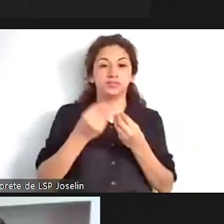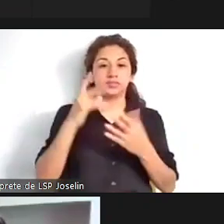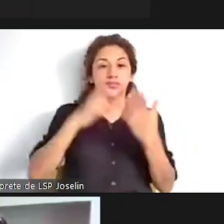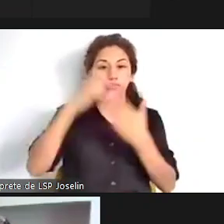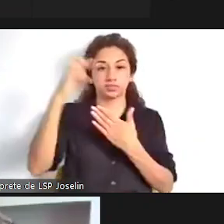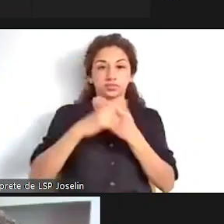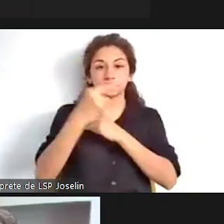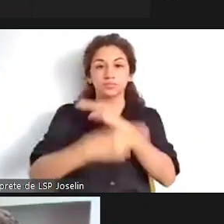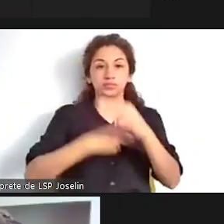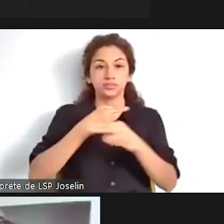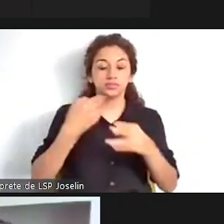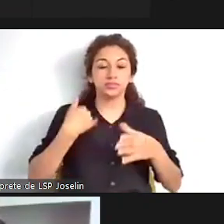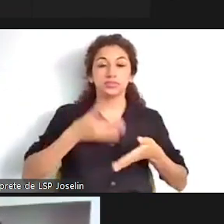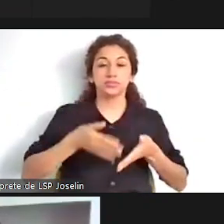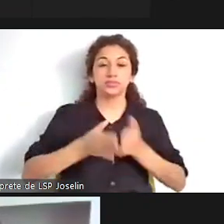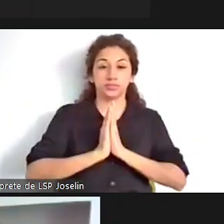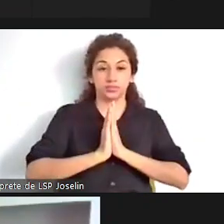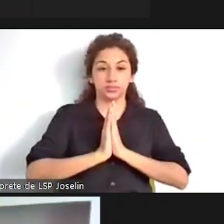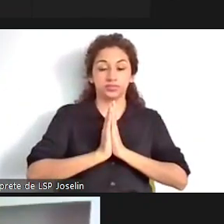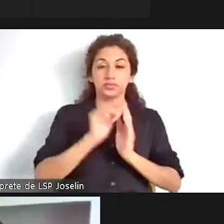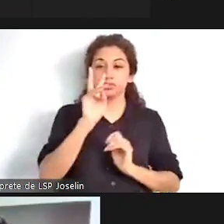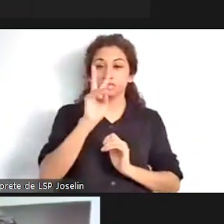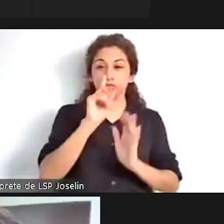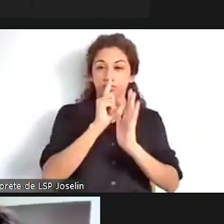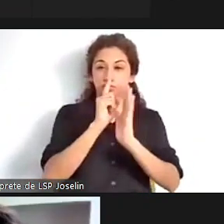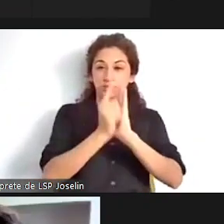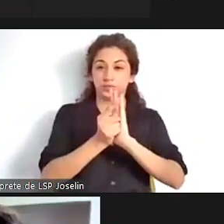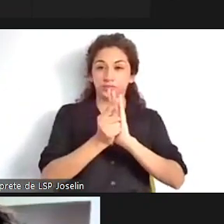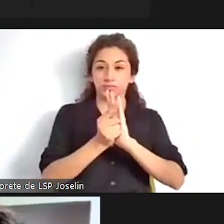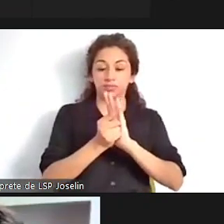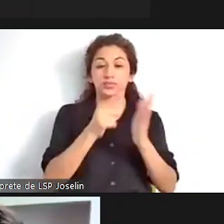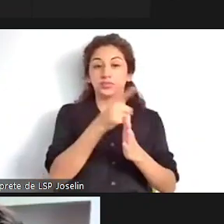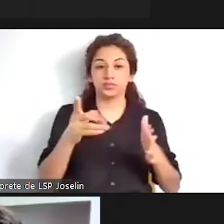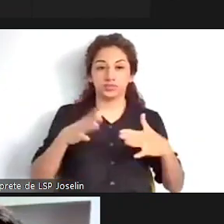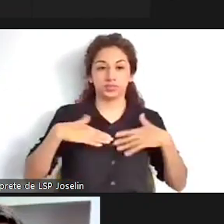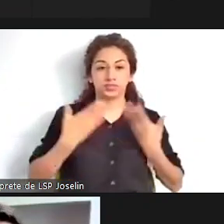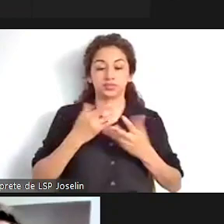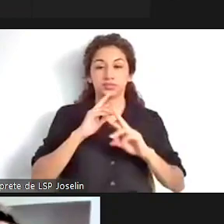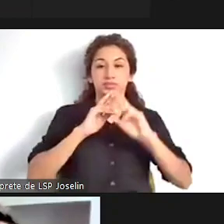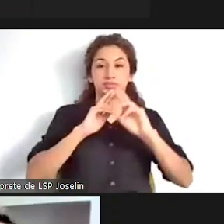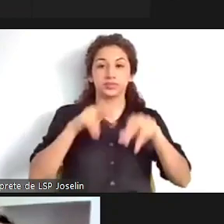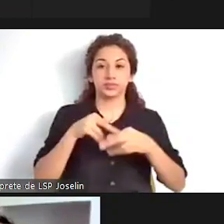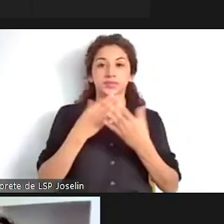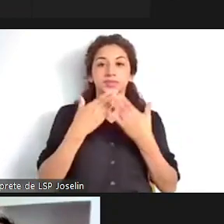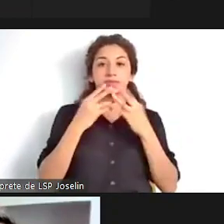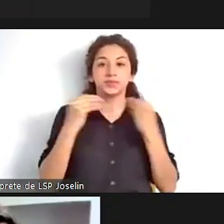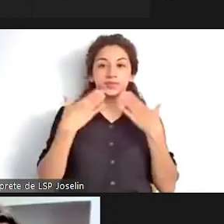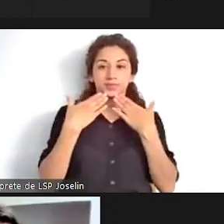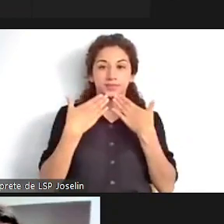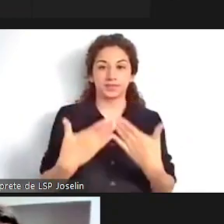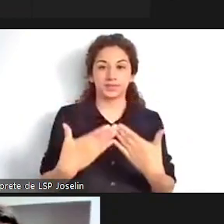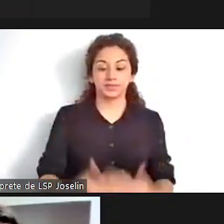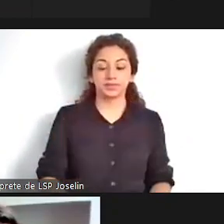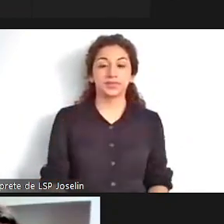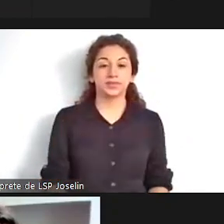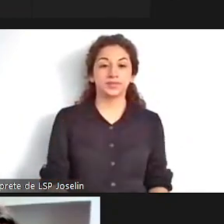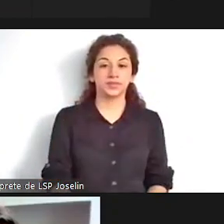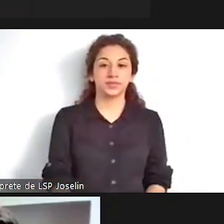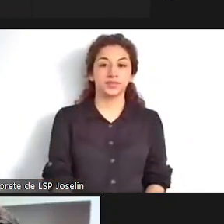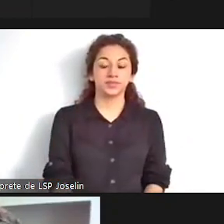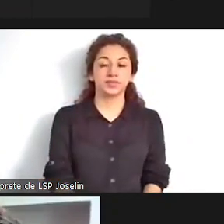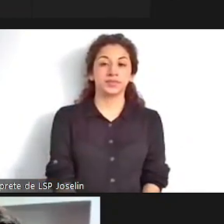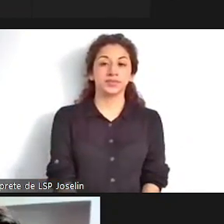from our those experiences are with a national plan i would like to have in two minutes or your thoughts thank you very